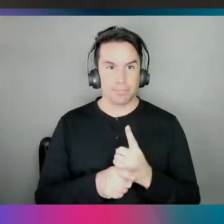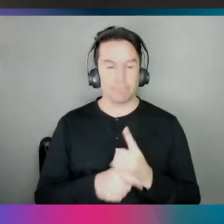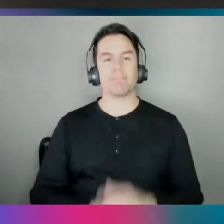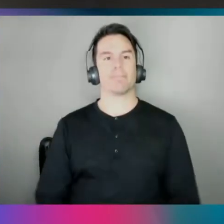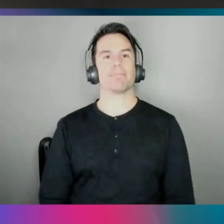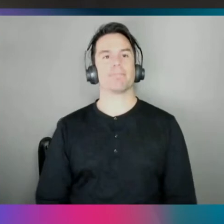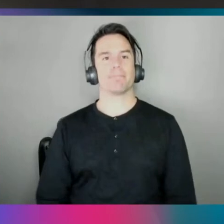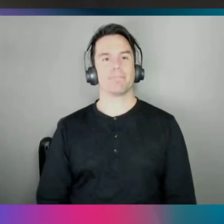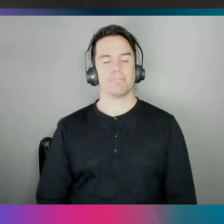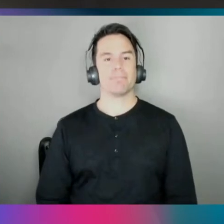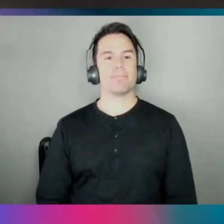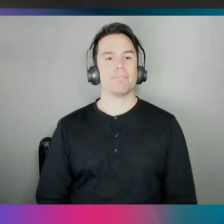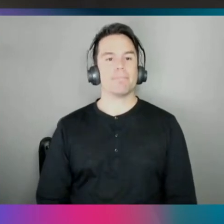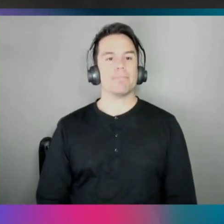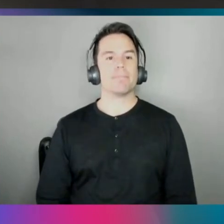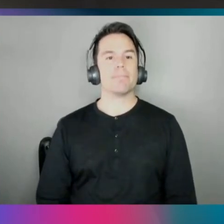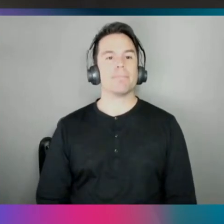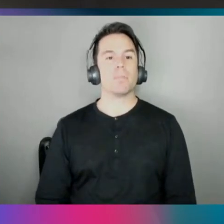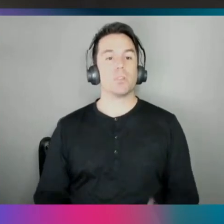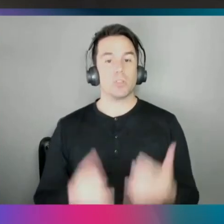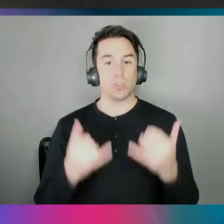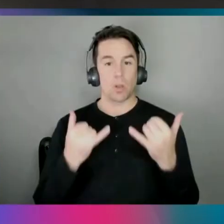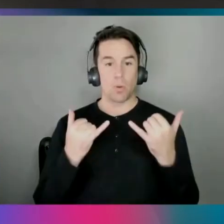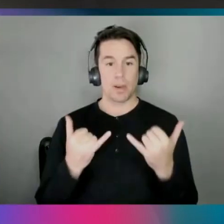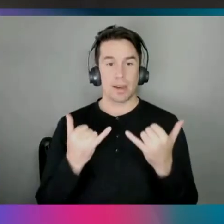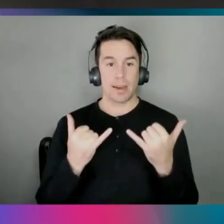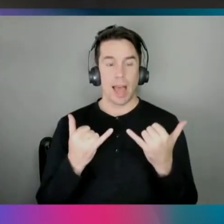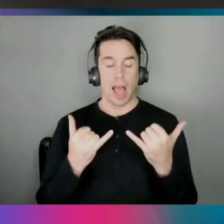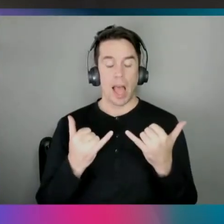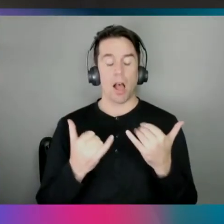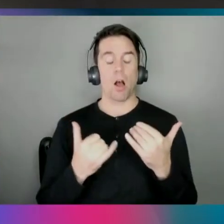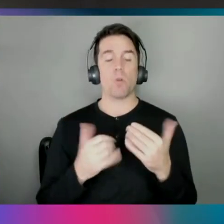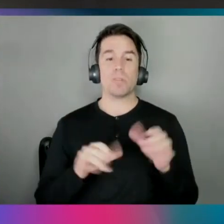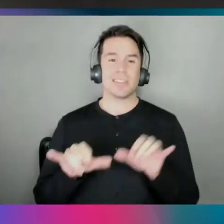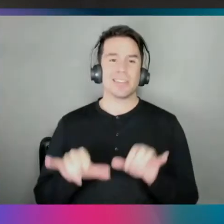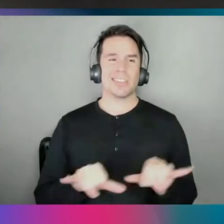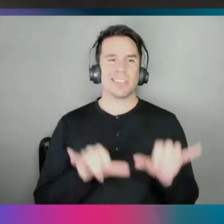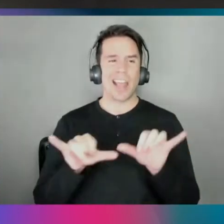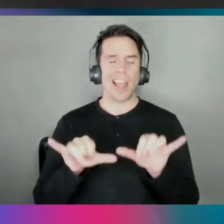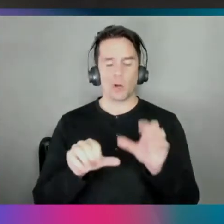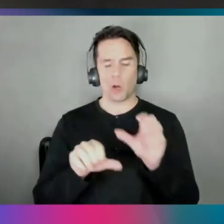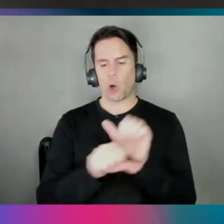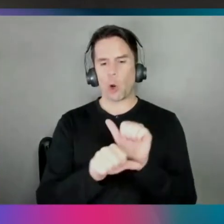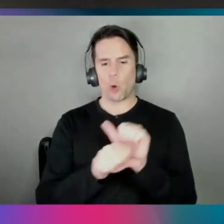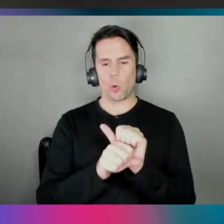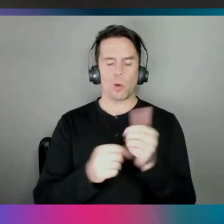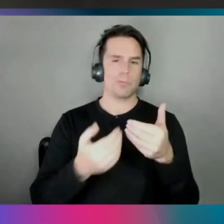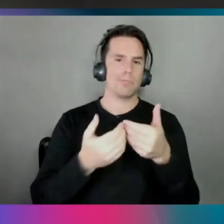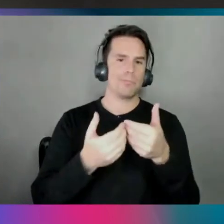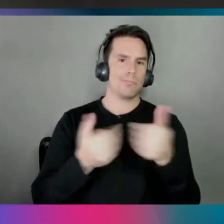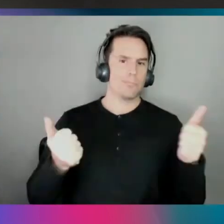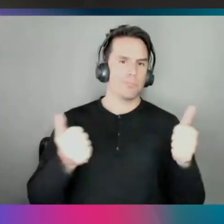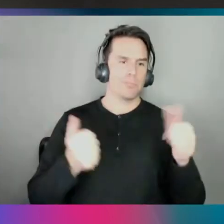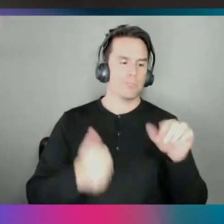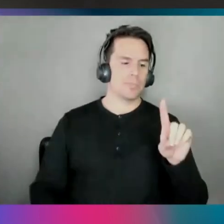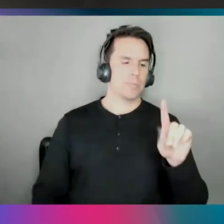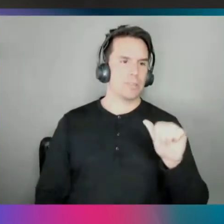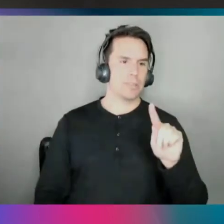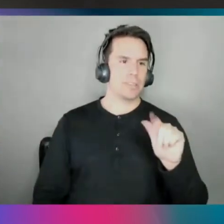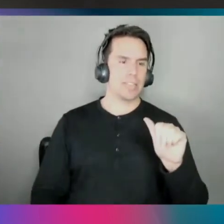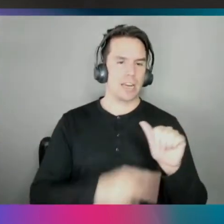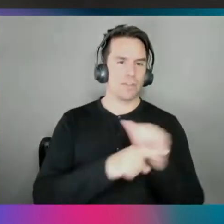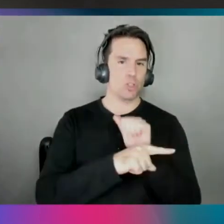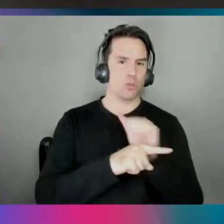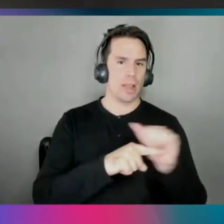so now we need to do this pretty standard here. We're going to split our data up for training. So a certain percentage for training